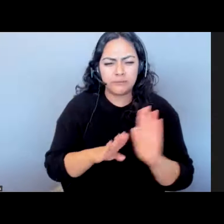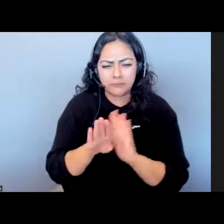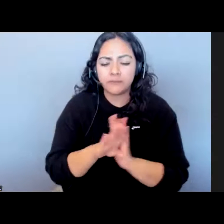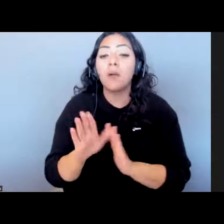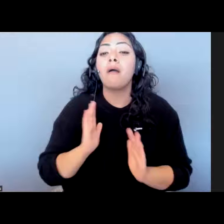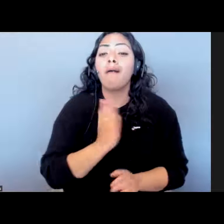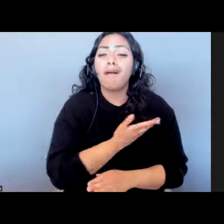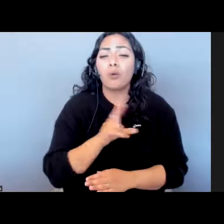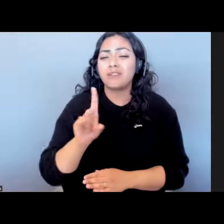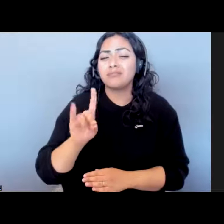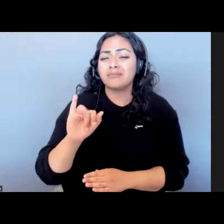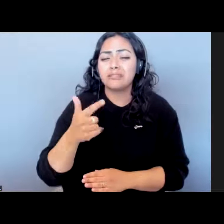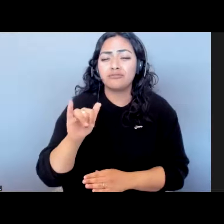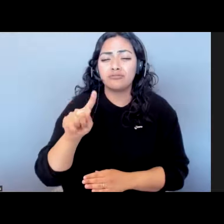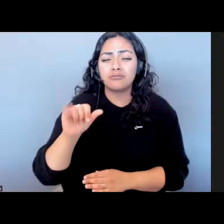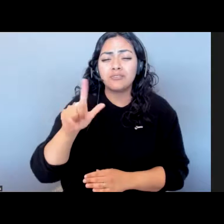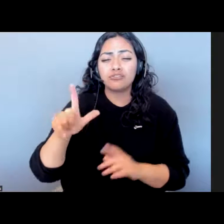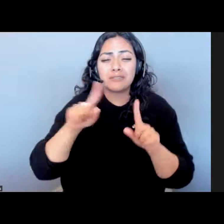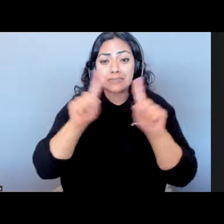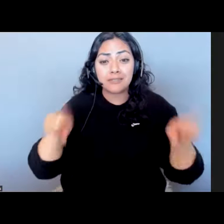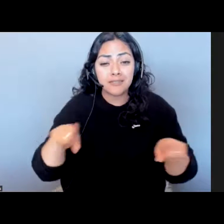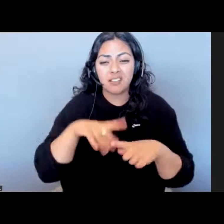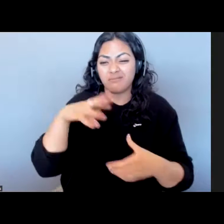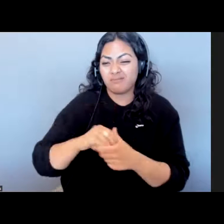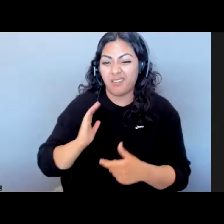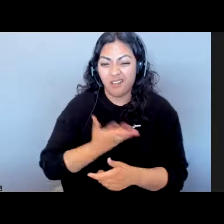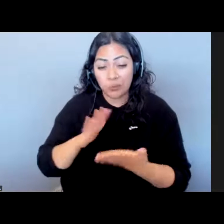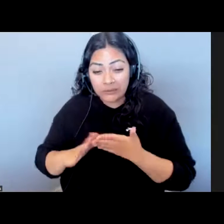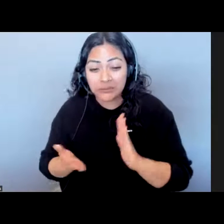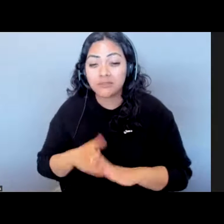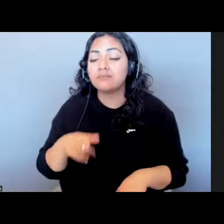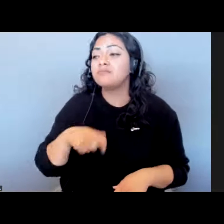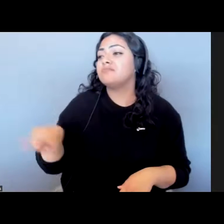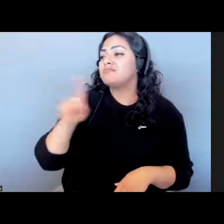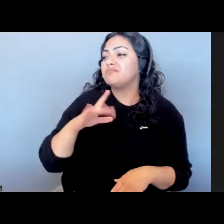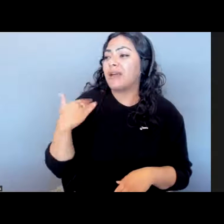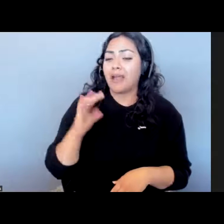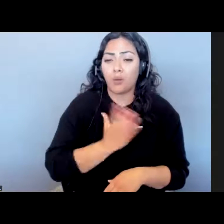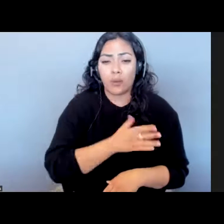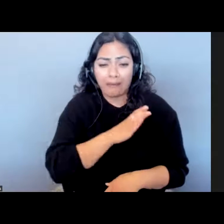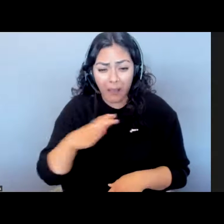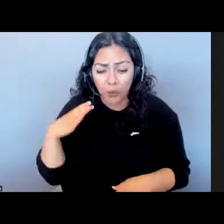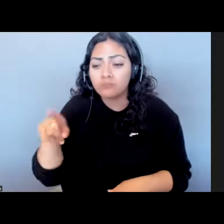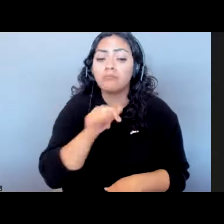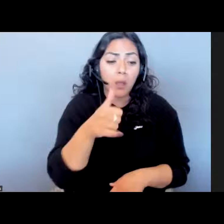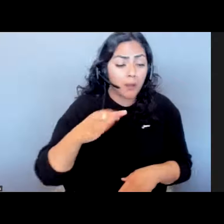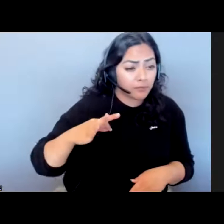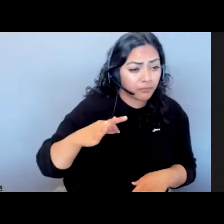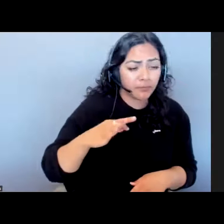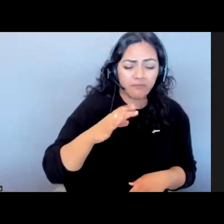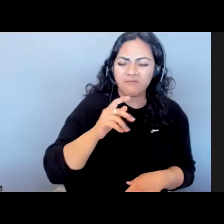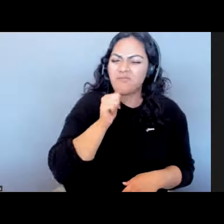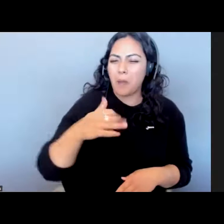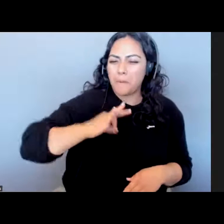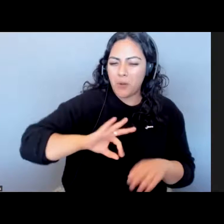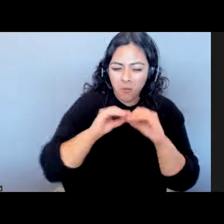digital signs within Bathurst, with our mayor and council, with a lot of our not-for-profits. And I've got